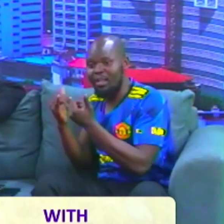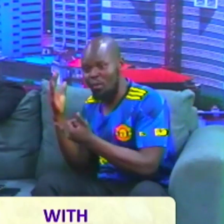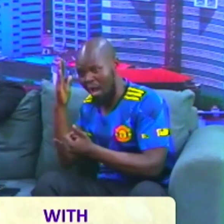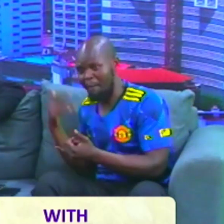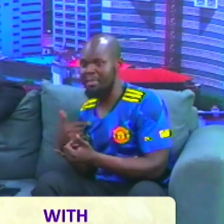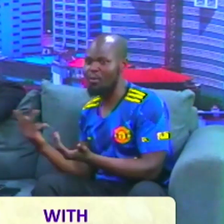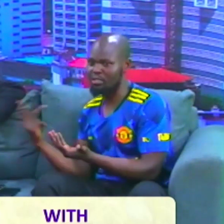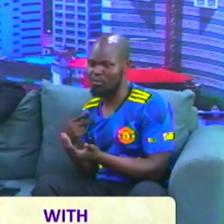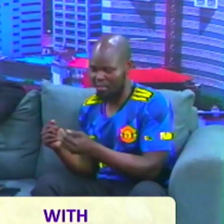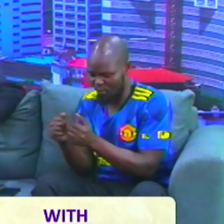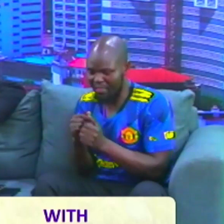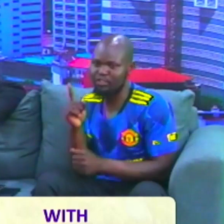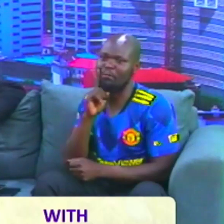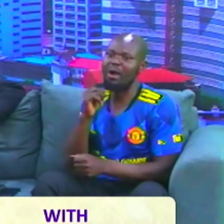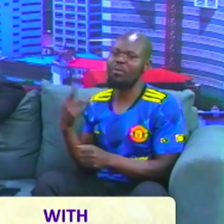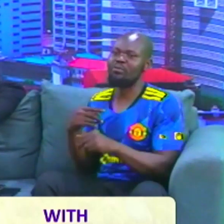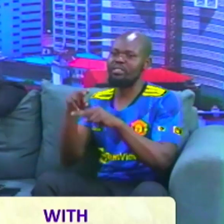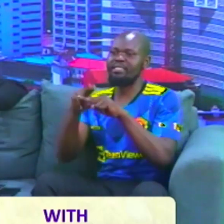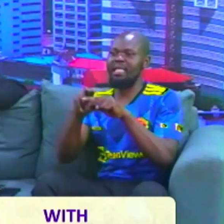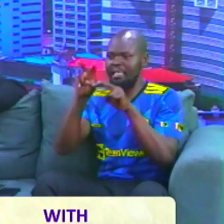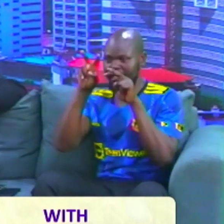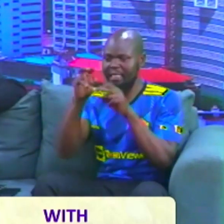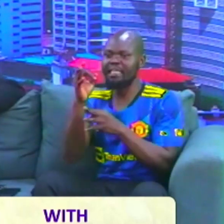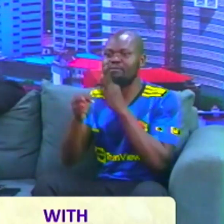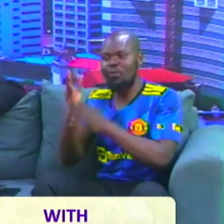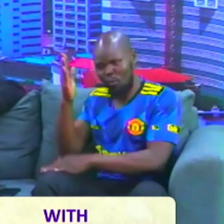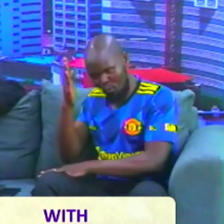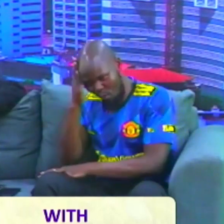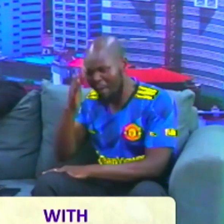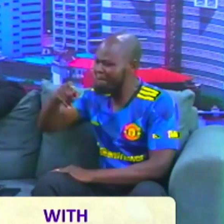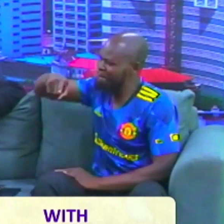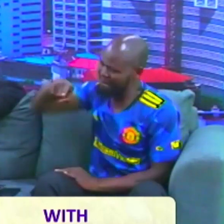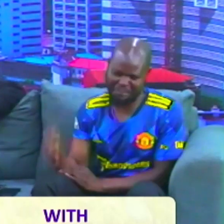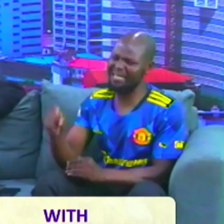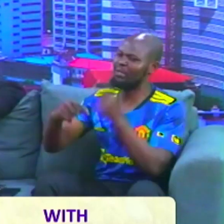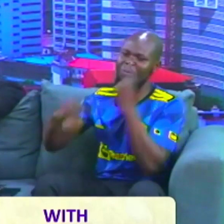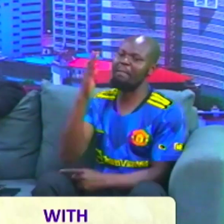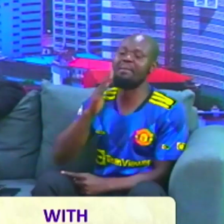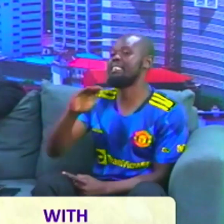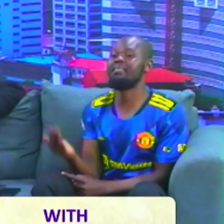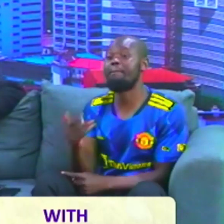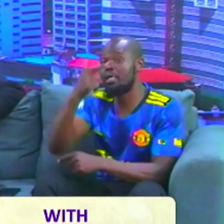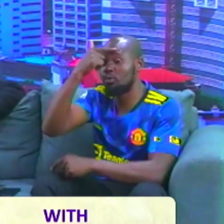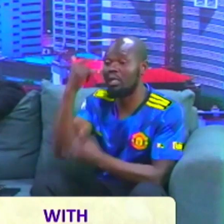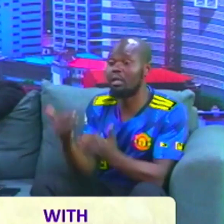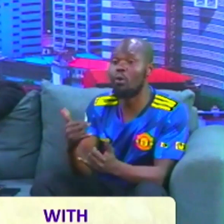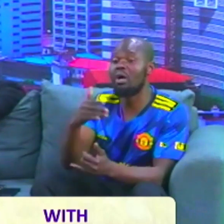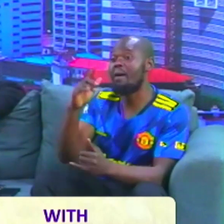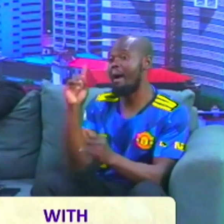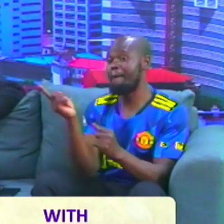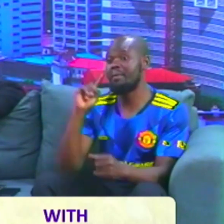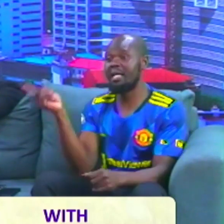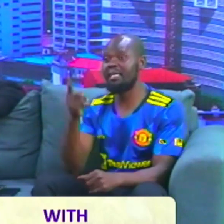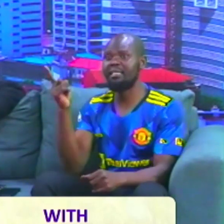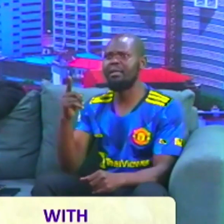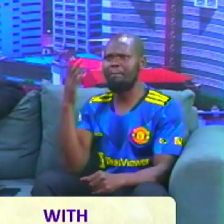Man City attacking prowess ya Man City is higher than that of Arsenal. And I think together we are going to sit